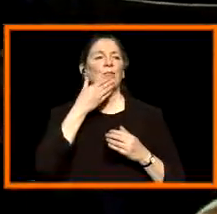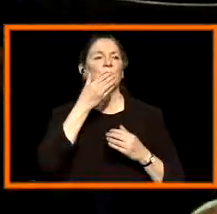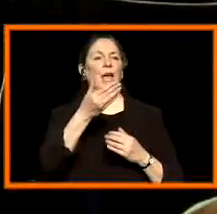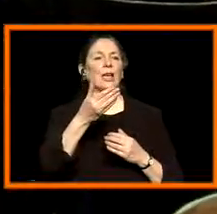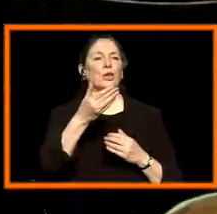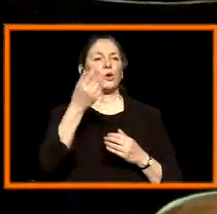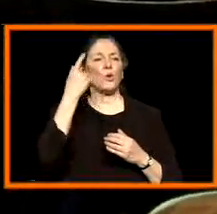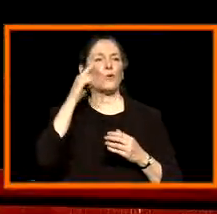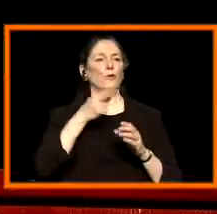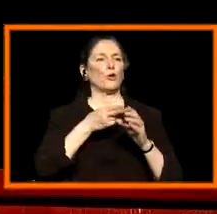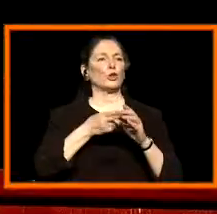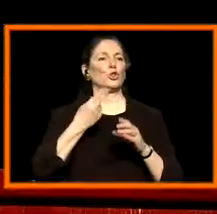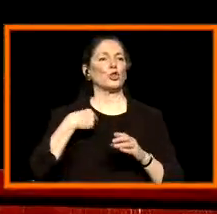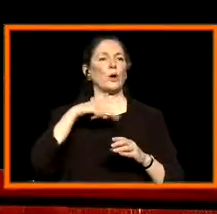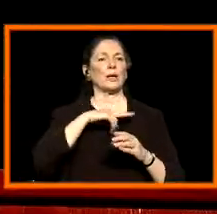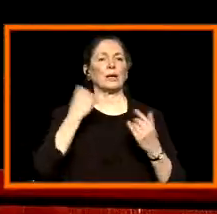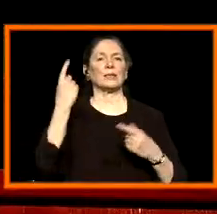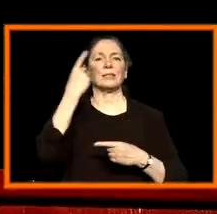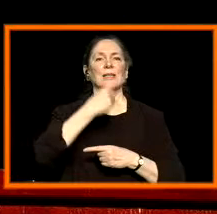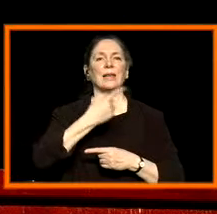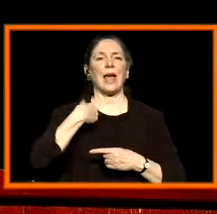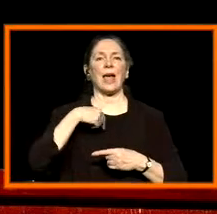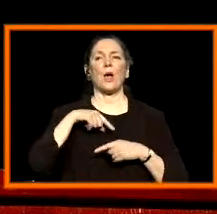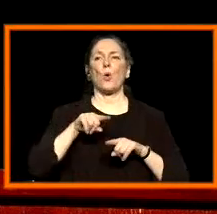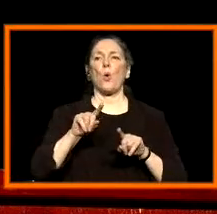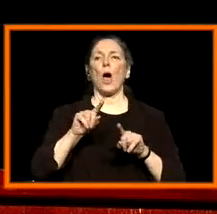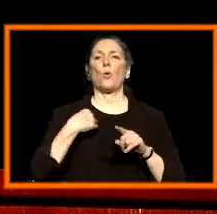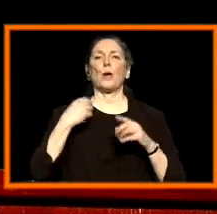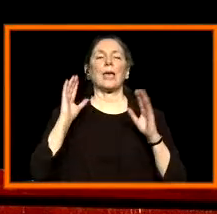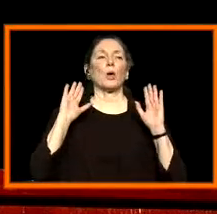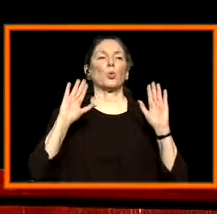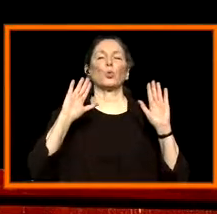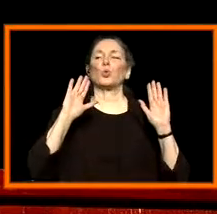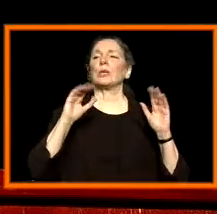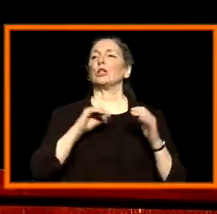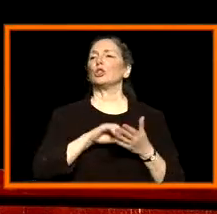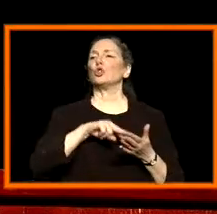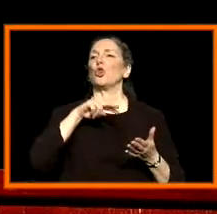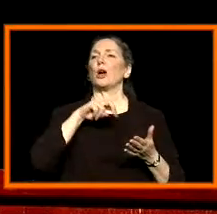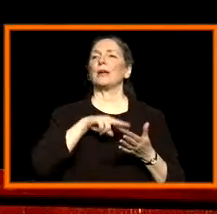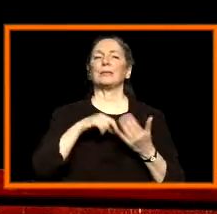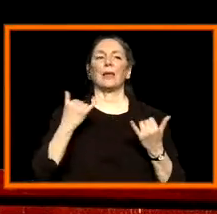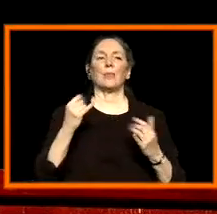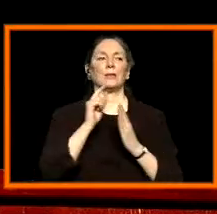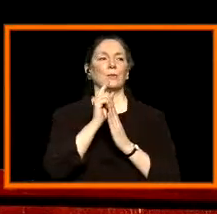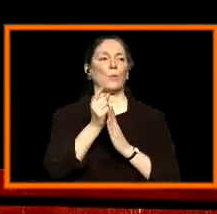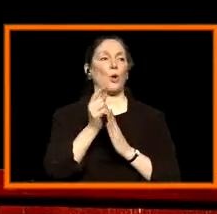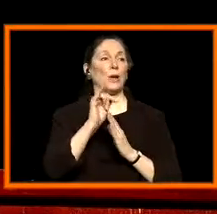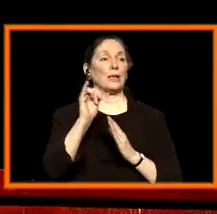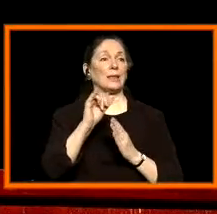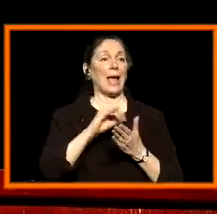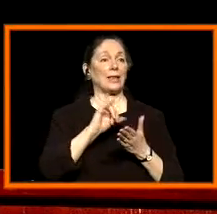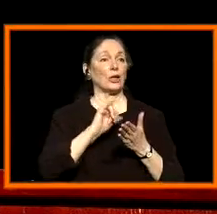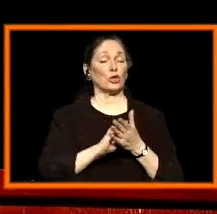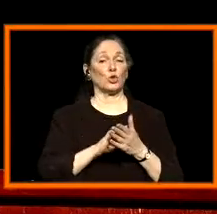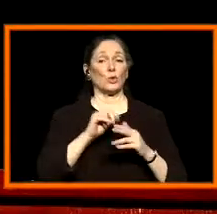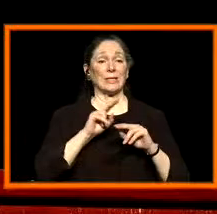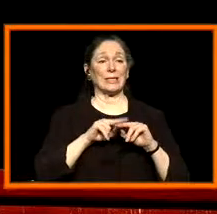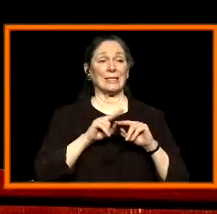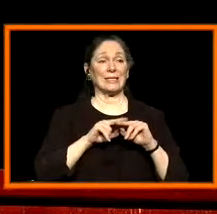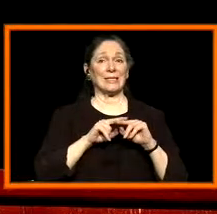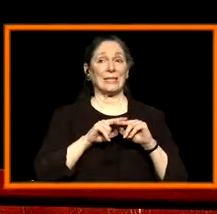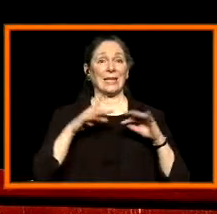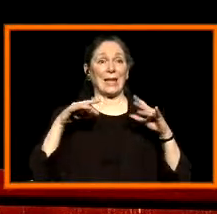thank you for joining us today as we rejoice in this moment. Like the students sitting in